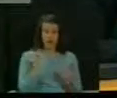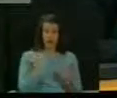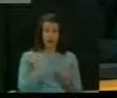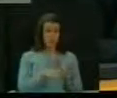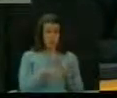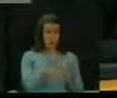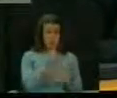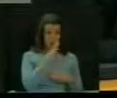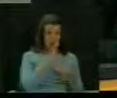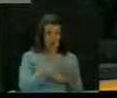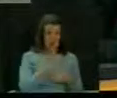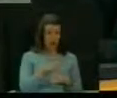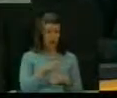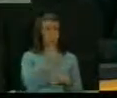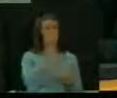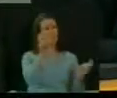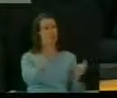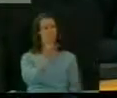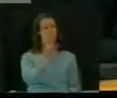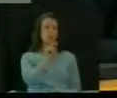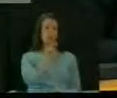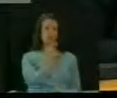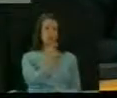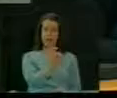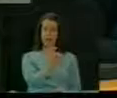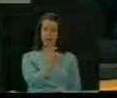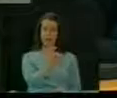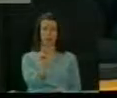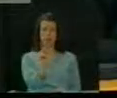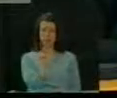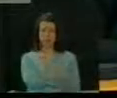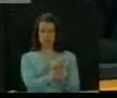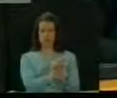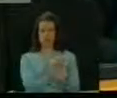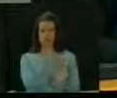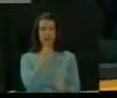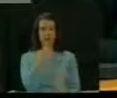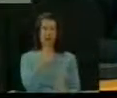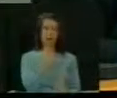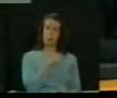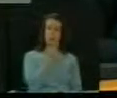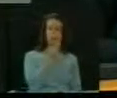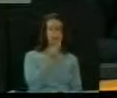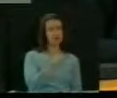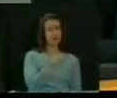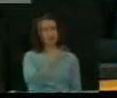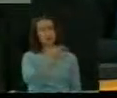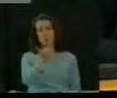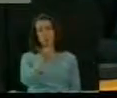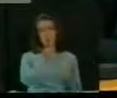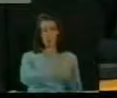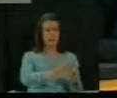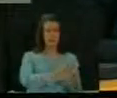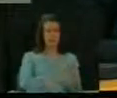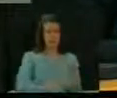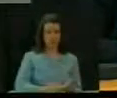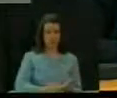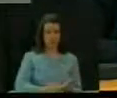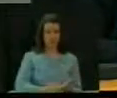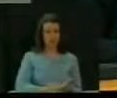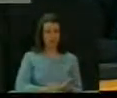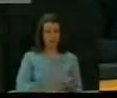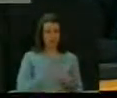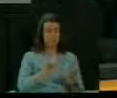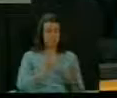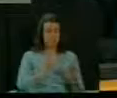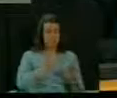were talking about. You were quoted in June 19, the Knox County Sentinel, saying we didn't need to do these 28 exemptions, and that was